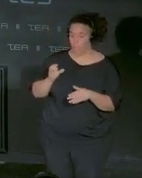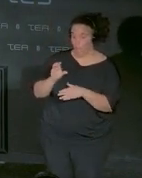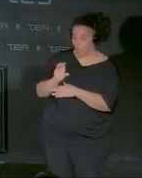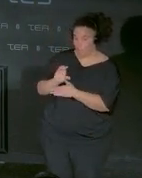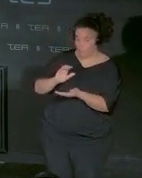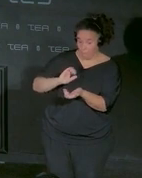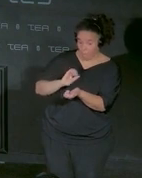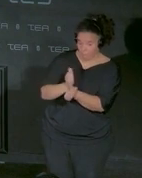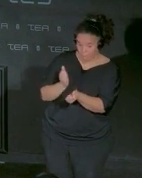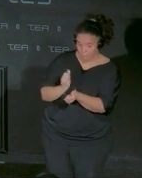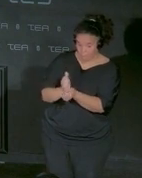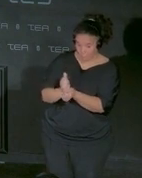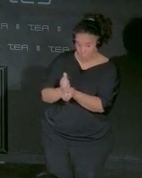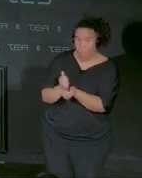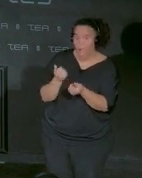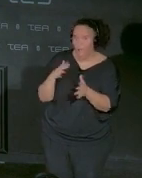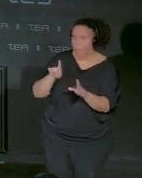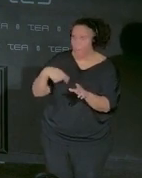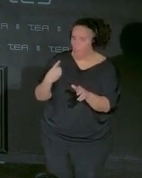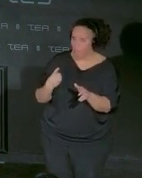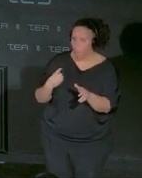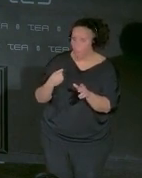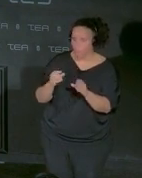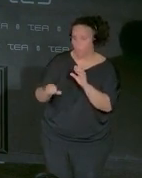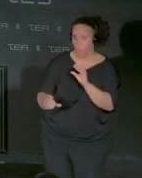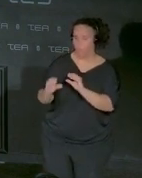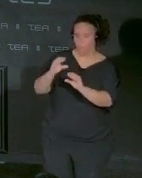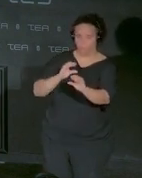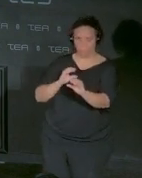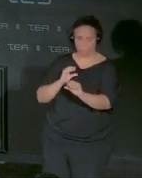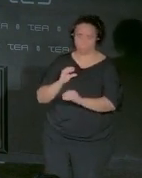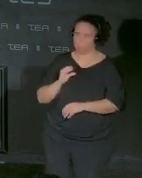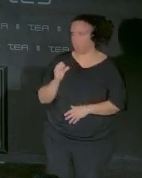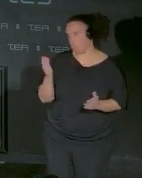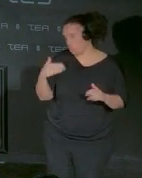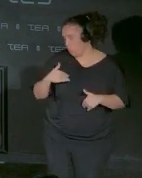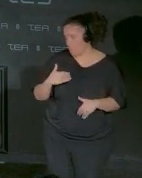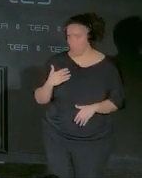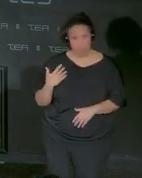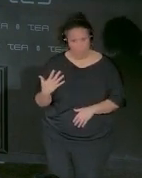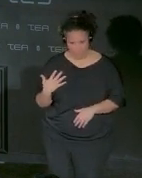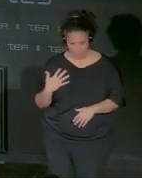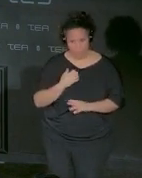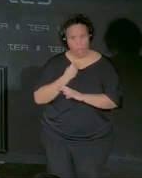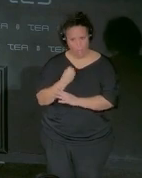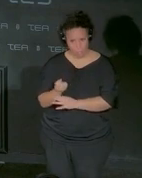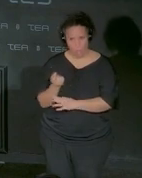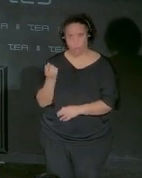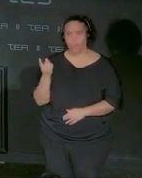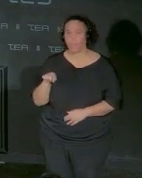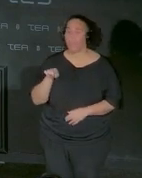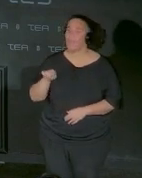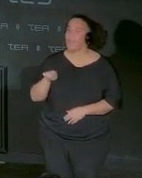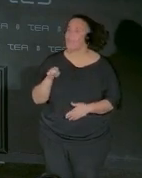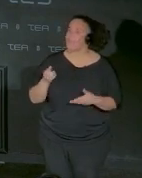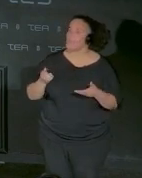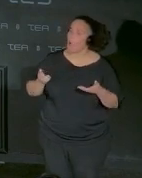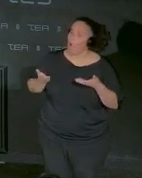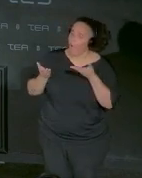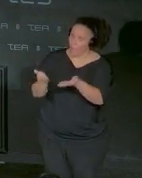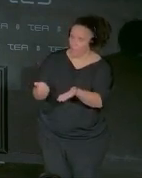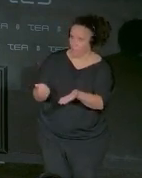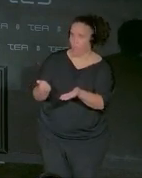they are profitable, we might get a small amount of money back, but that's not the point. We're actually there to give talent a chance to create a